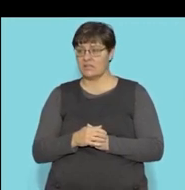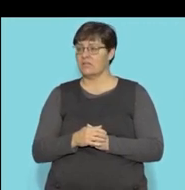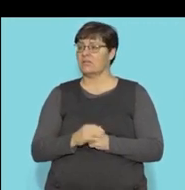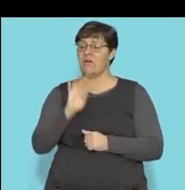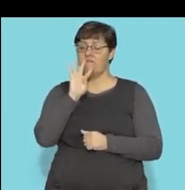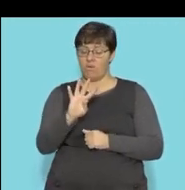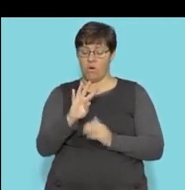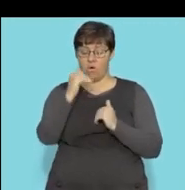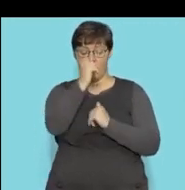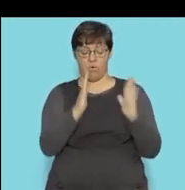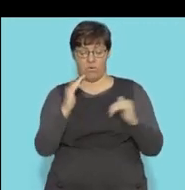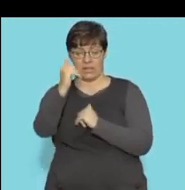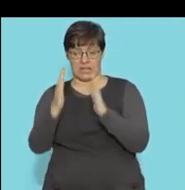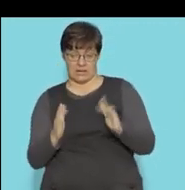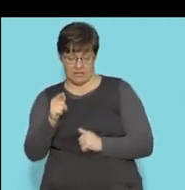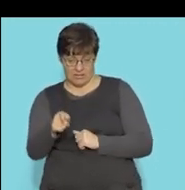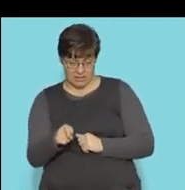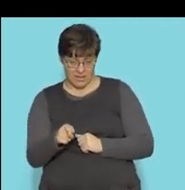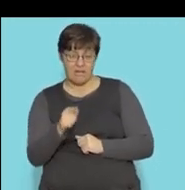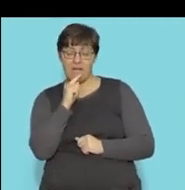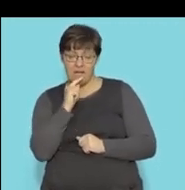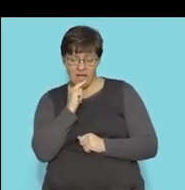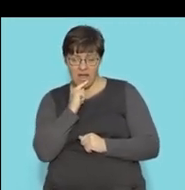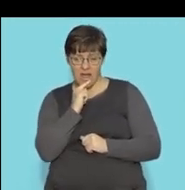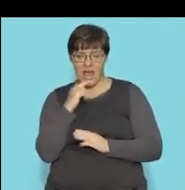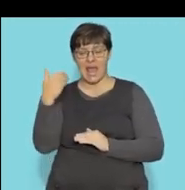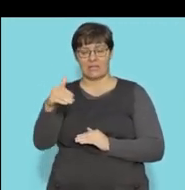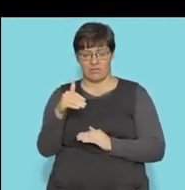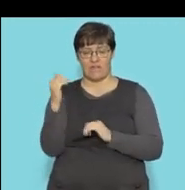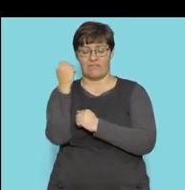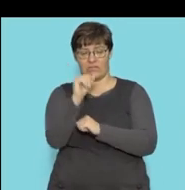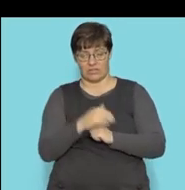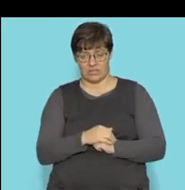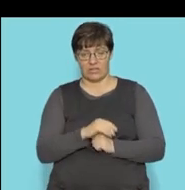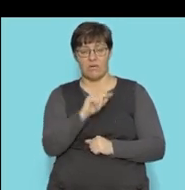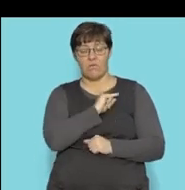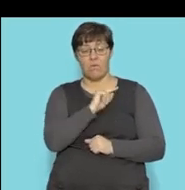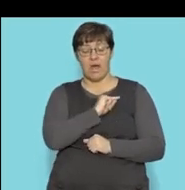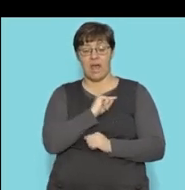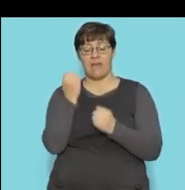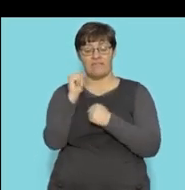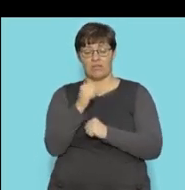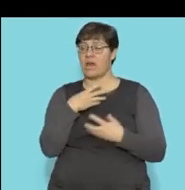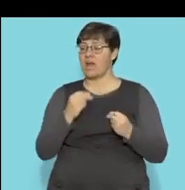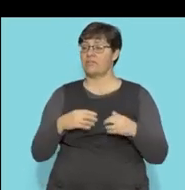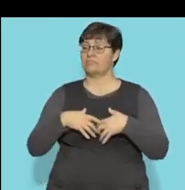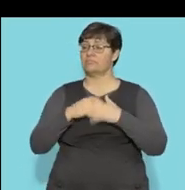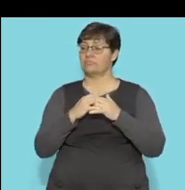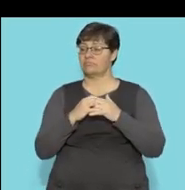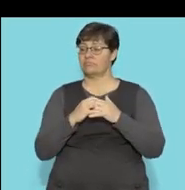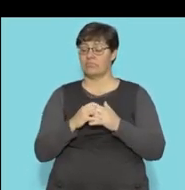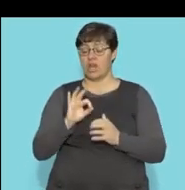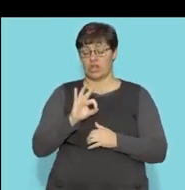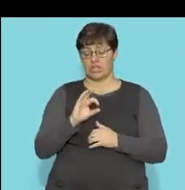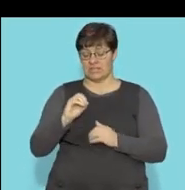to 4 of the rectangles that make up the exterior of the factory, because I know that the factory is